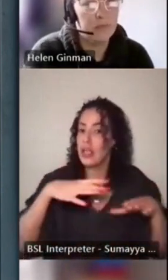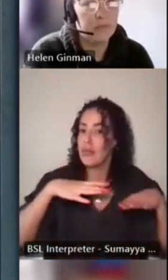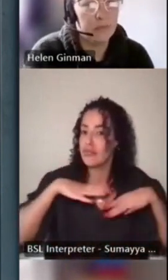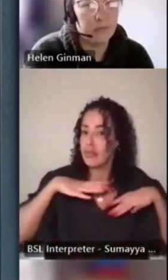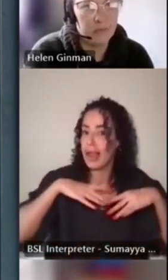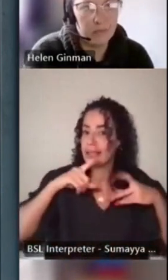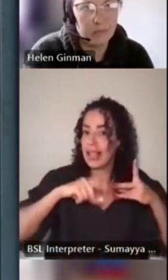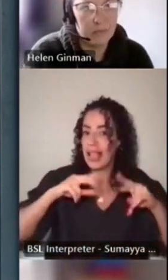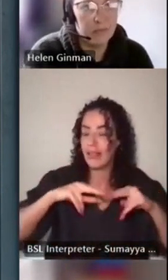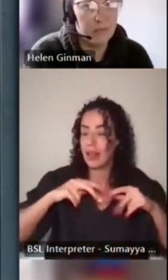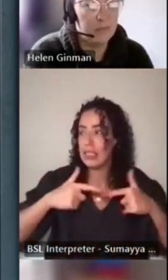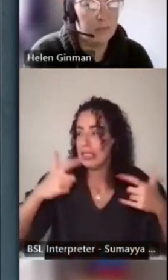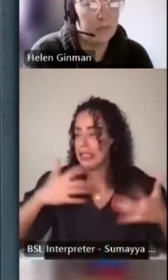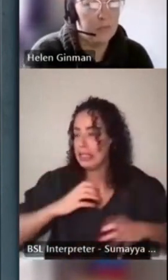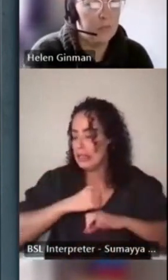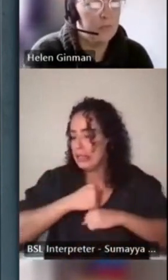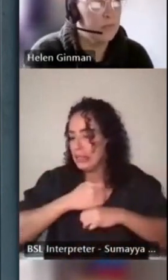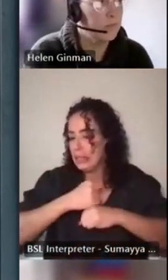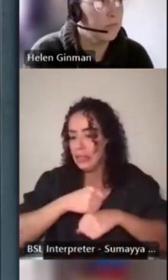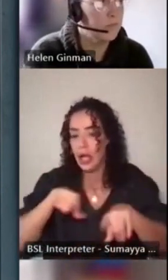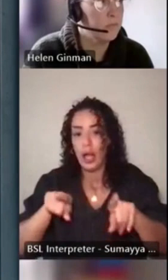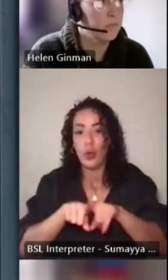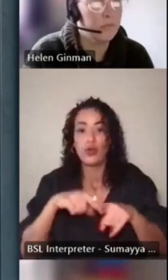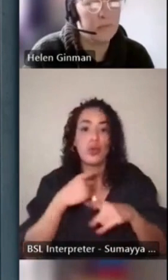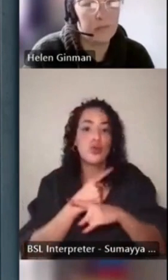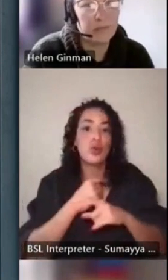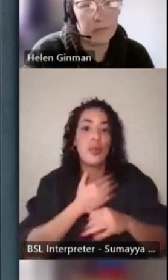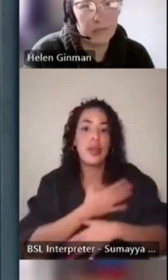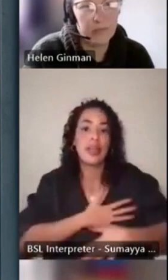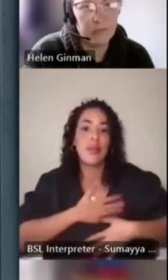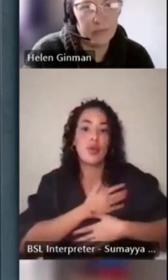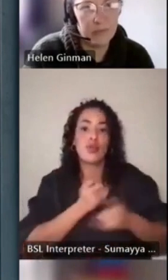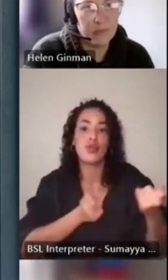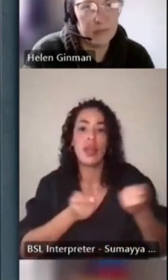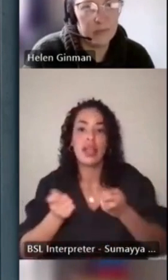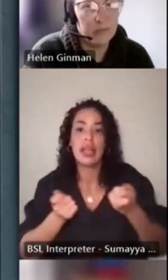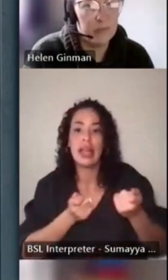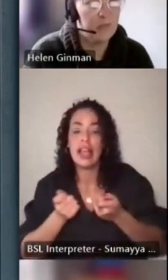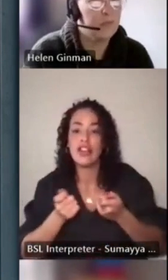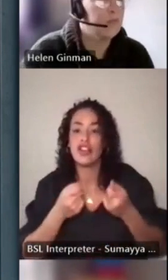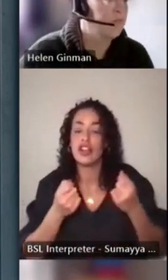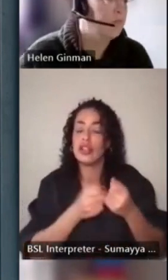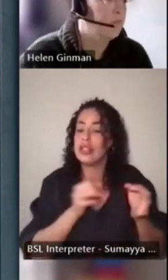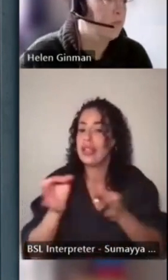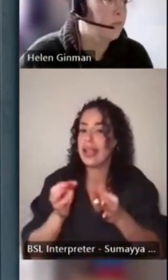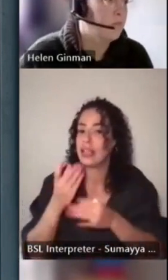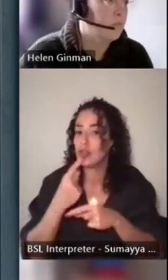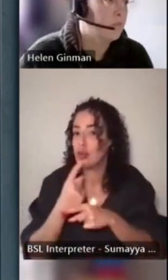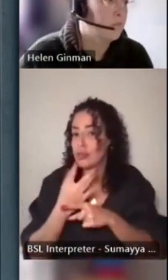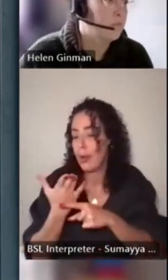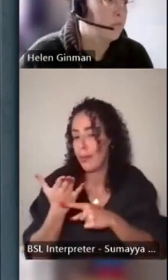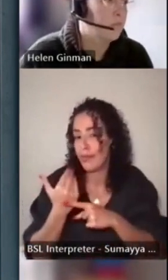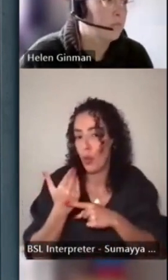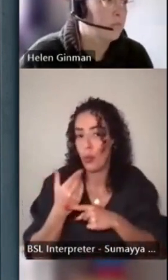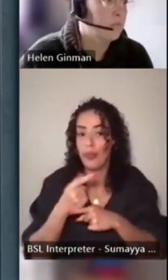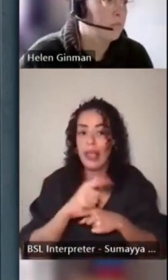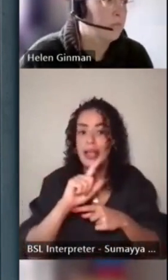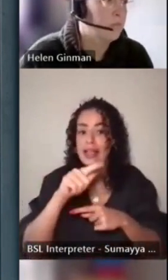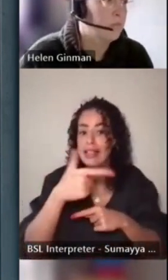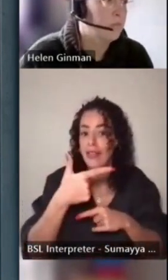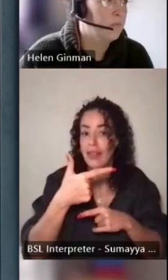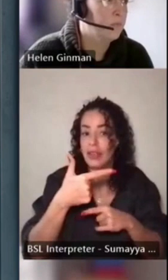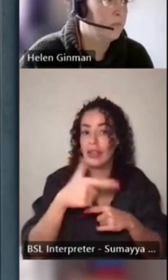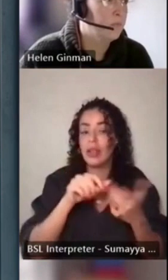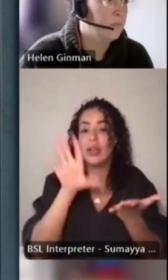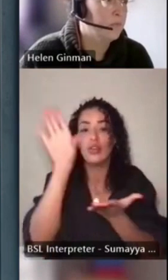the emotional regulation techniques we talked about. Step 7, clearly document any agreements reached during